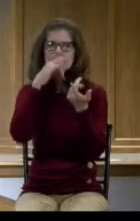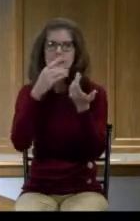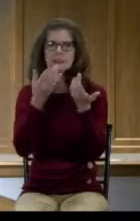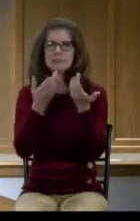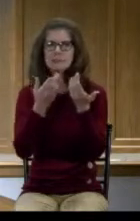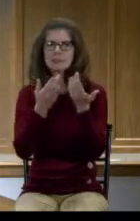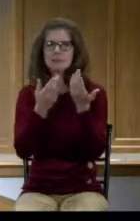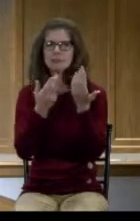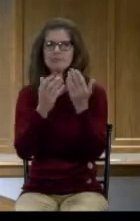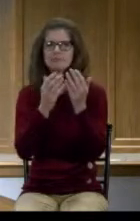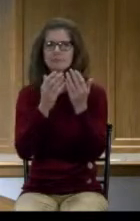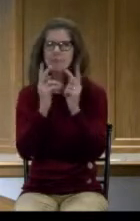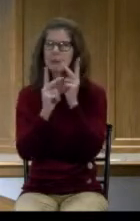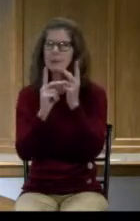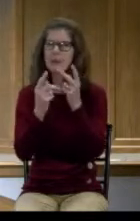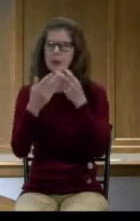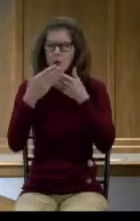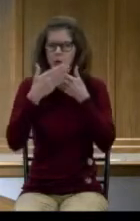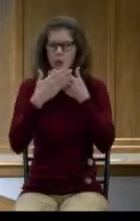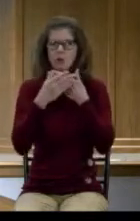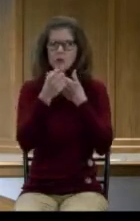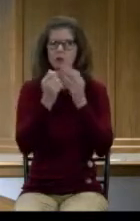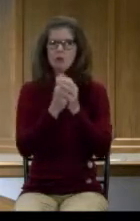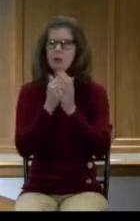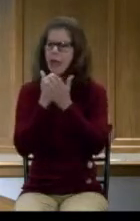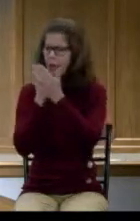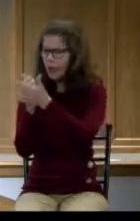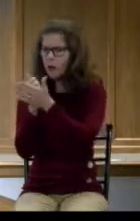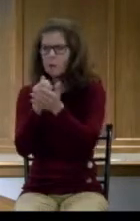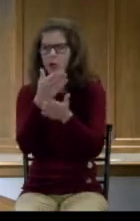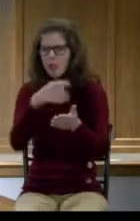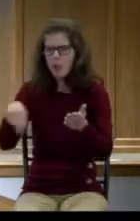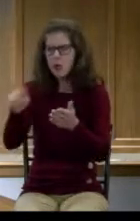your roommate, your best friend. Help those people